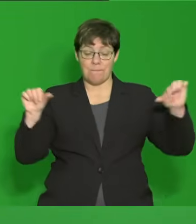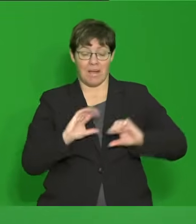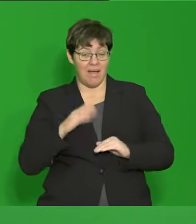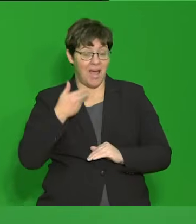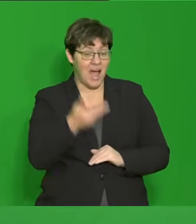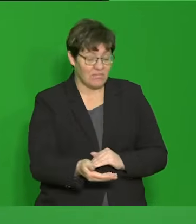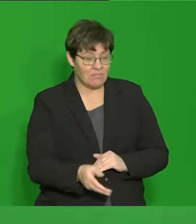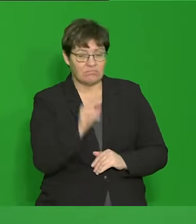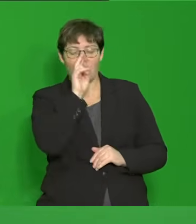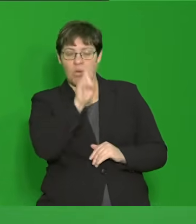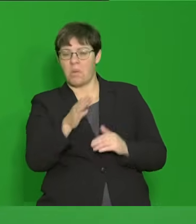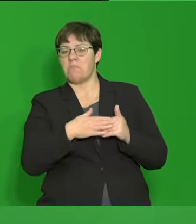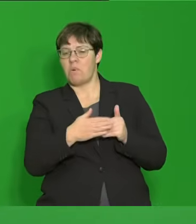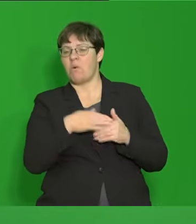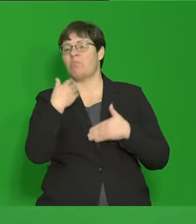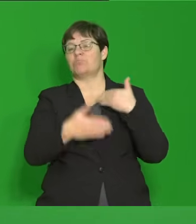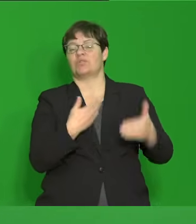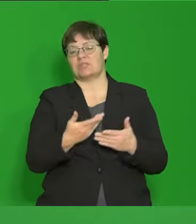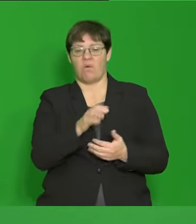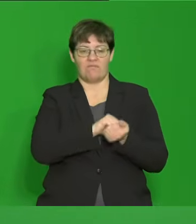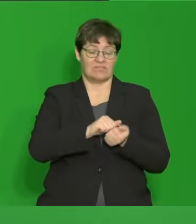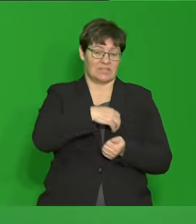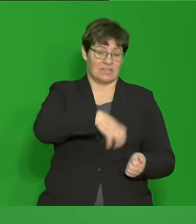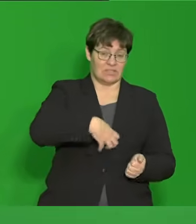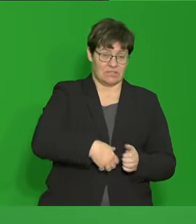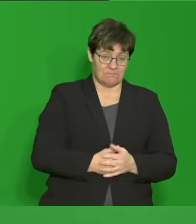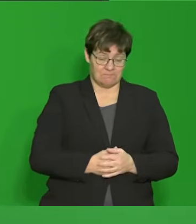back, we can look at the further processes of digestion.